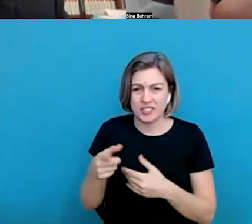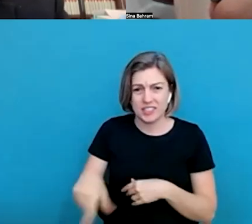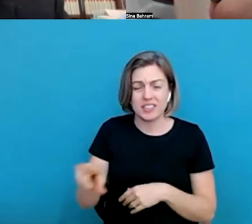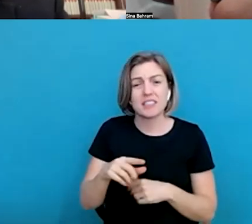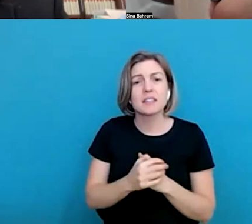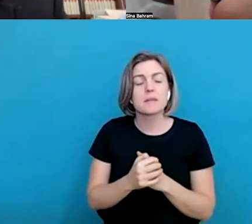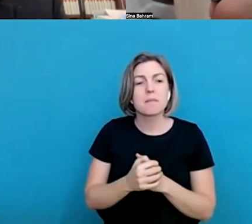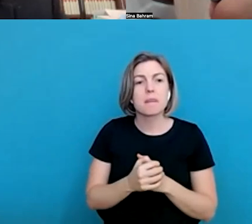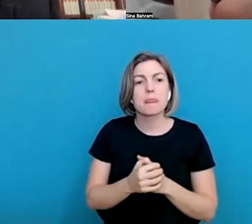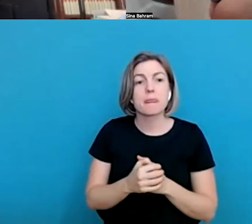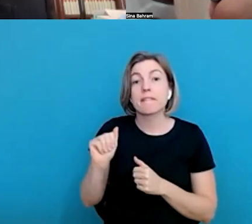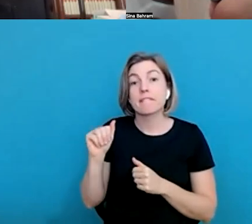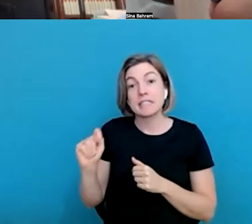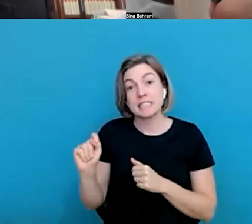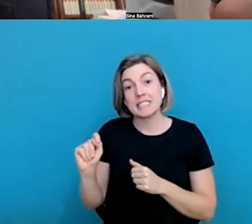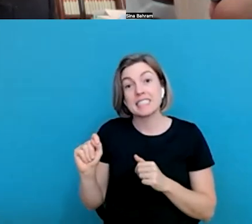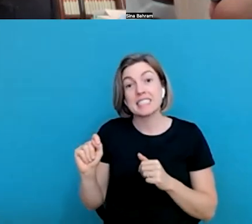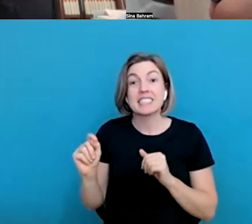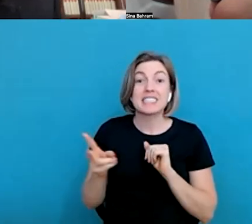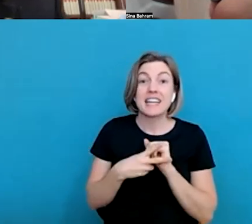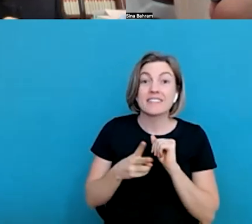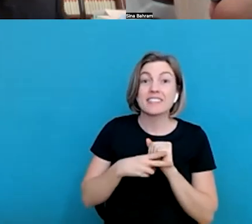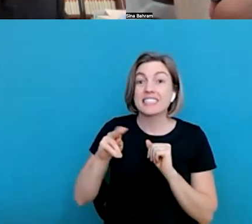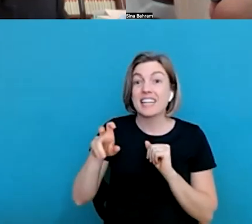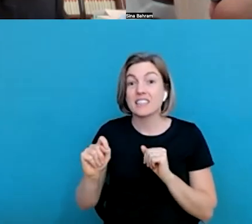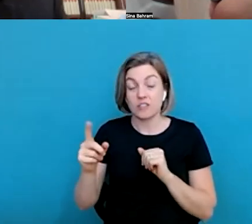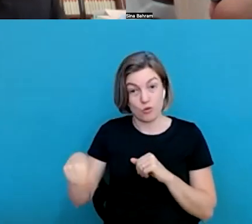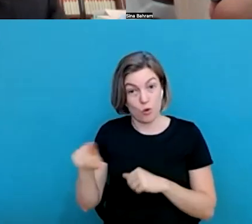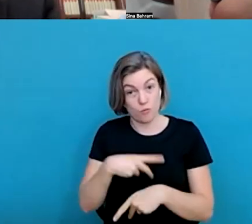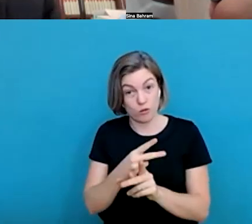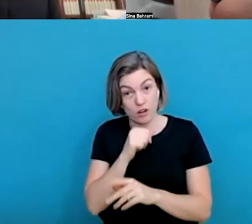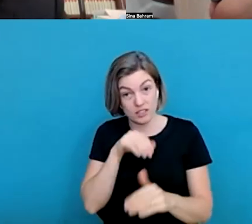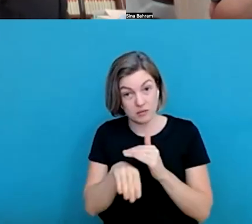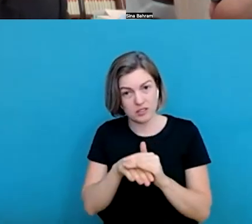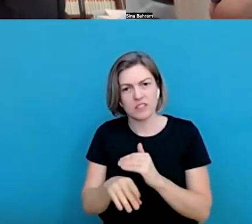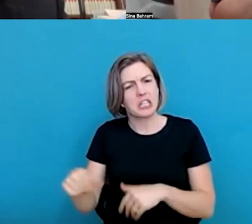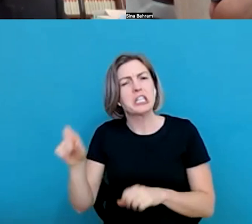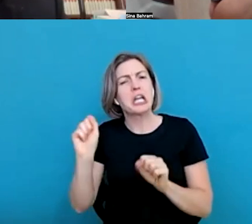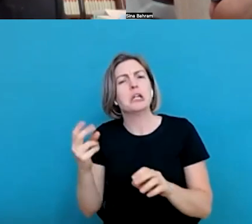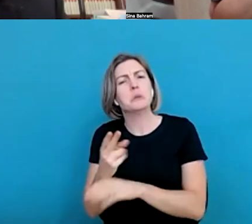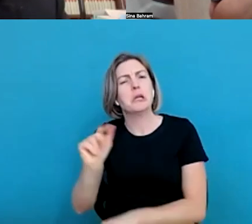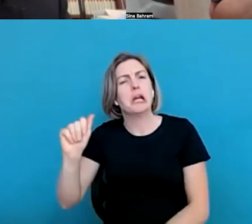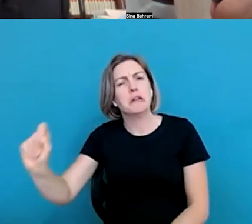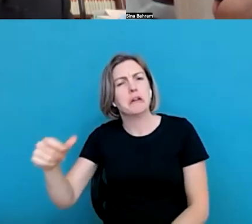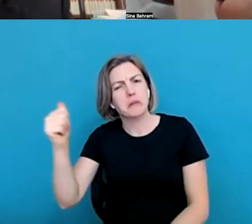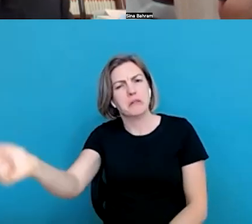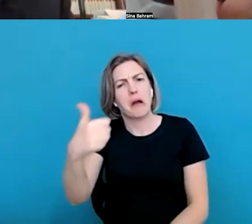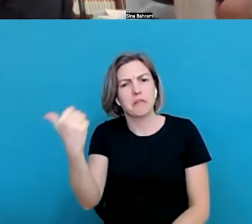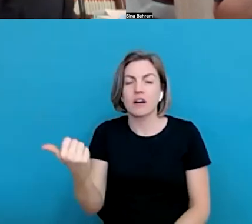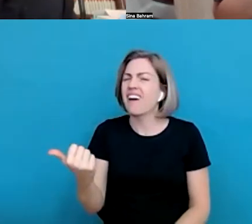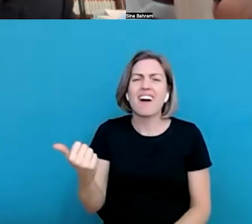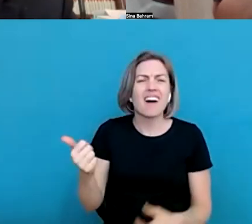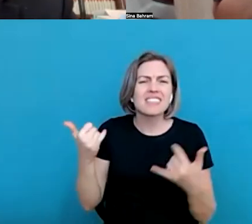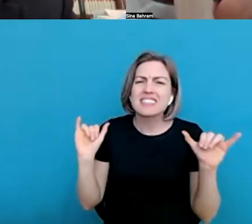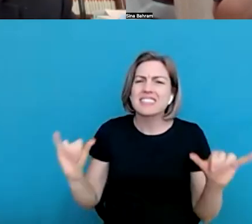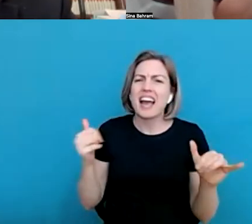The AT safety net, we say, well, if those products aren't accessible, then they can use AT. It's full of holes.